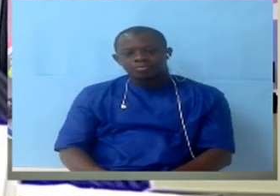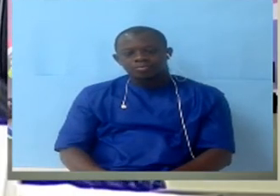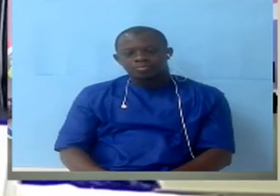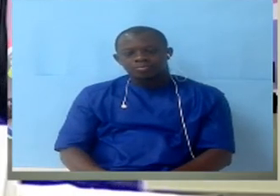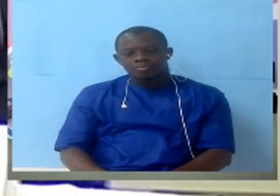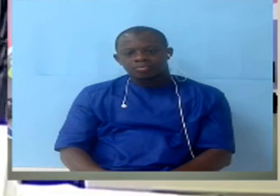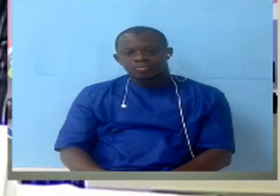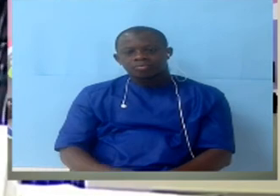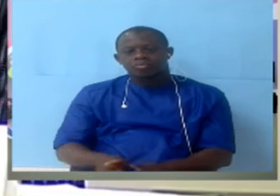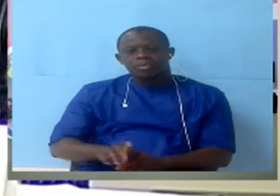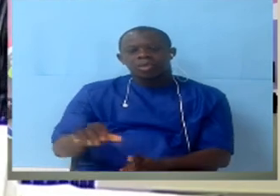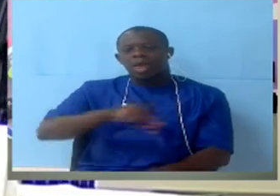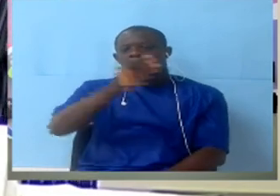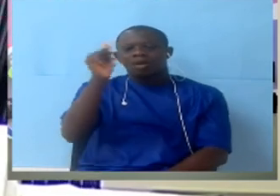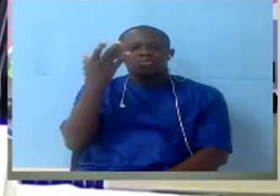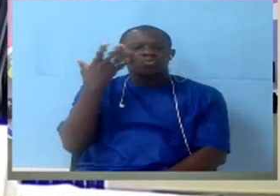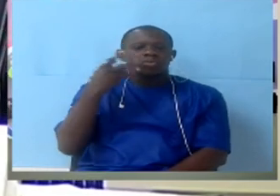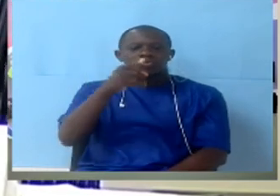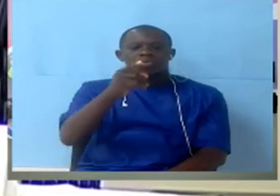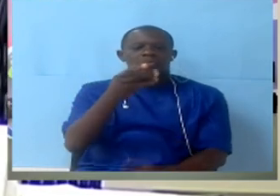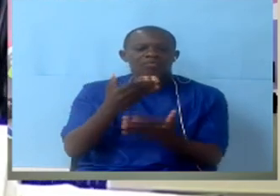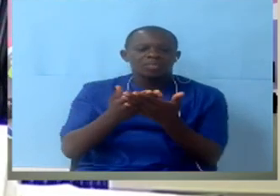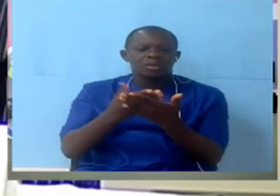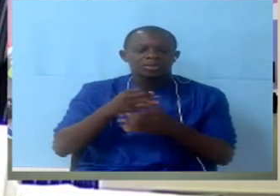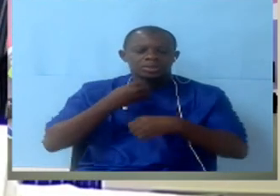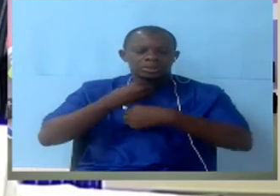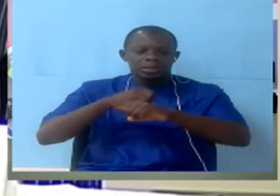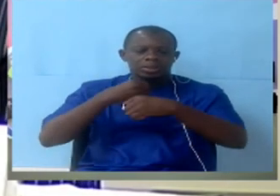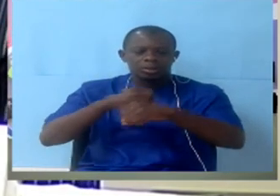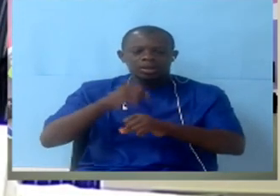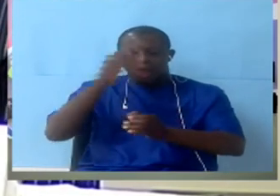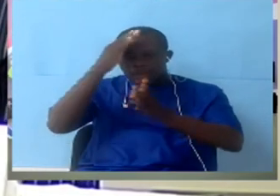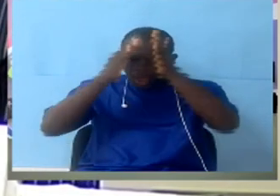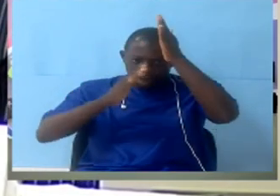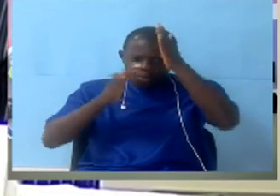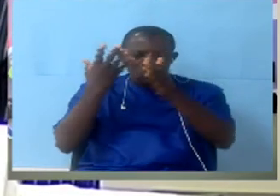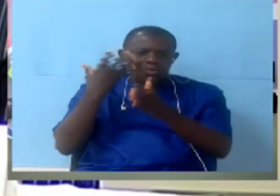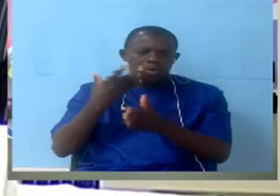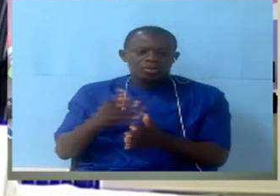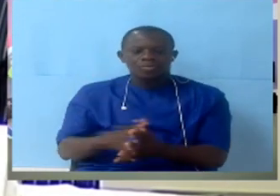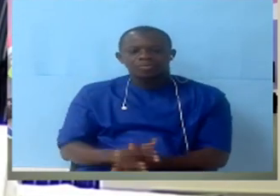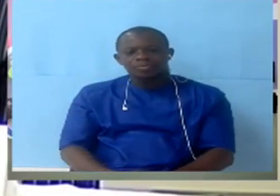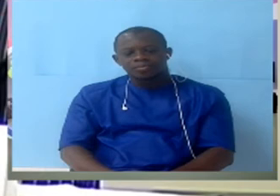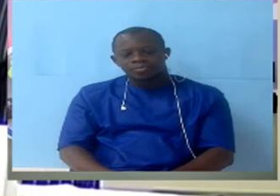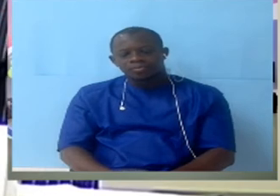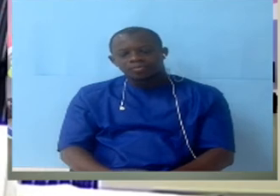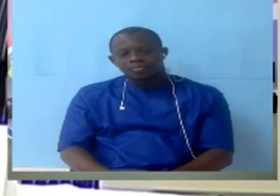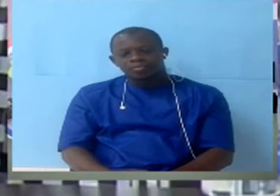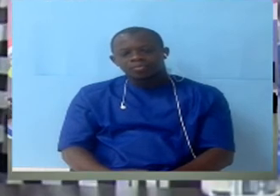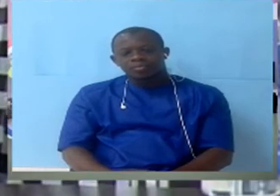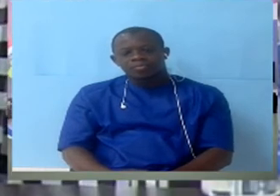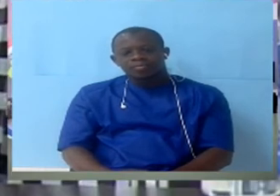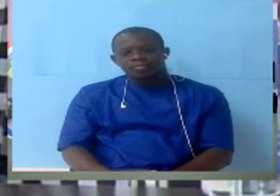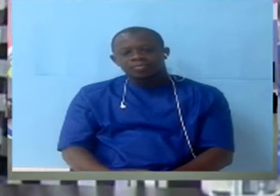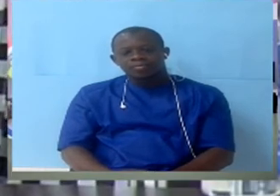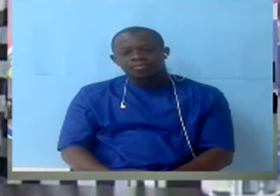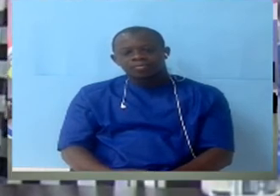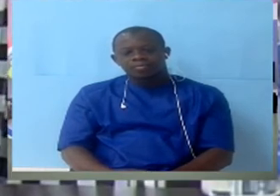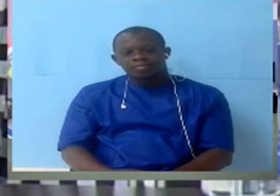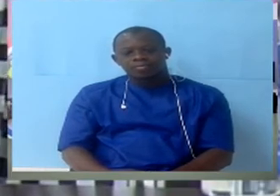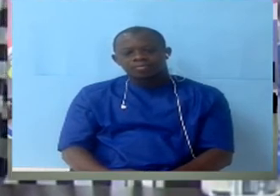And when did you complete your training? What did you malam yela karango nyimbang? My training started on 7 May